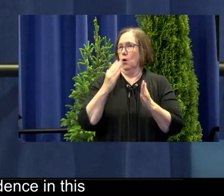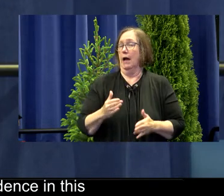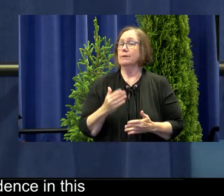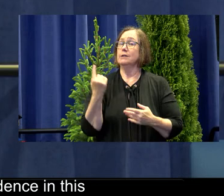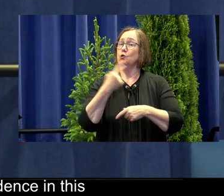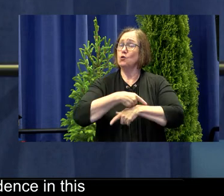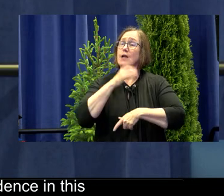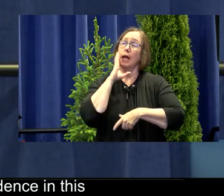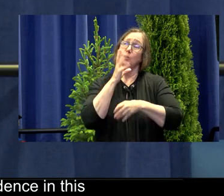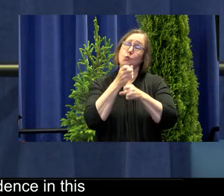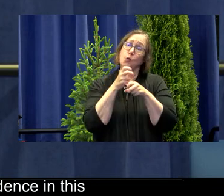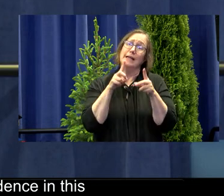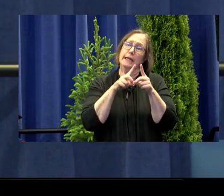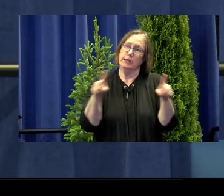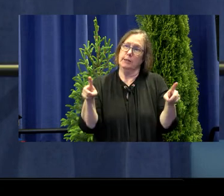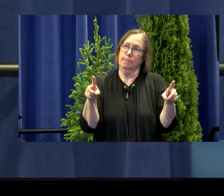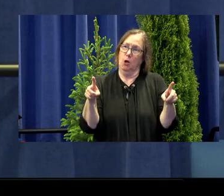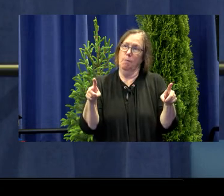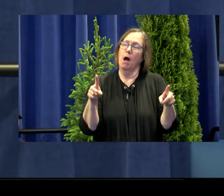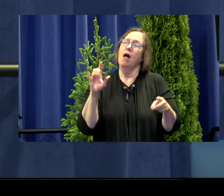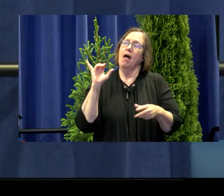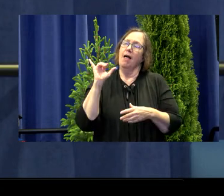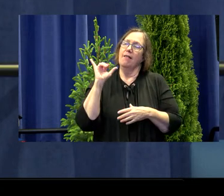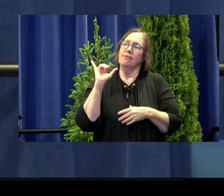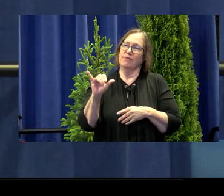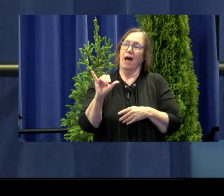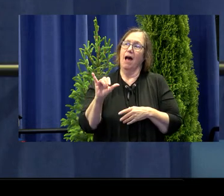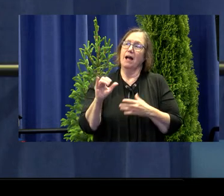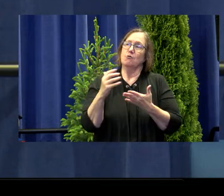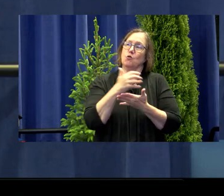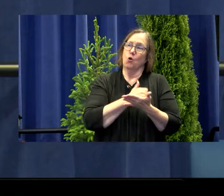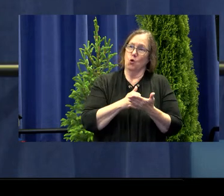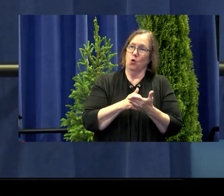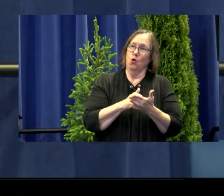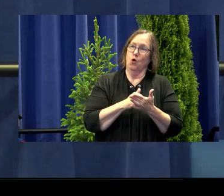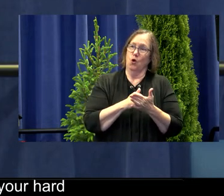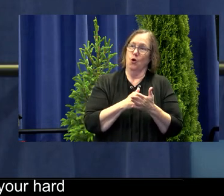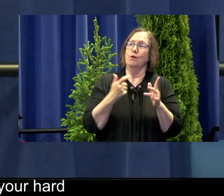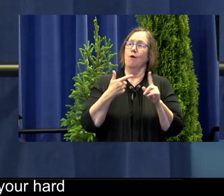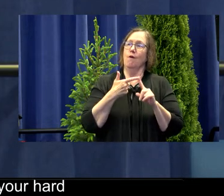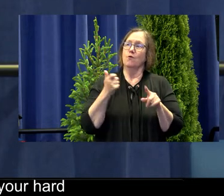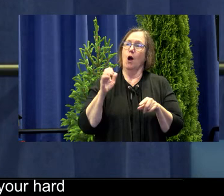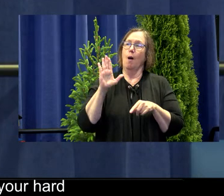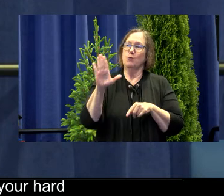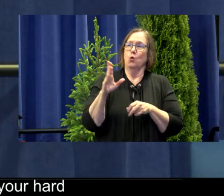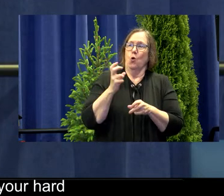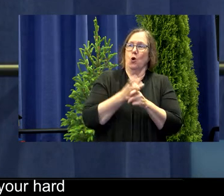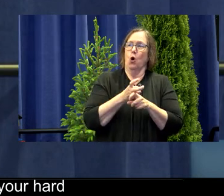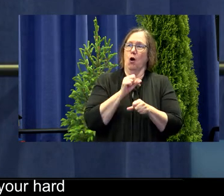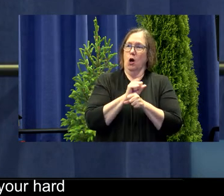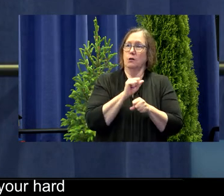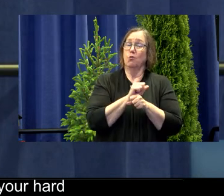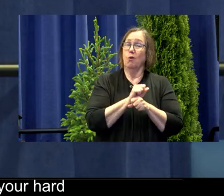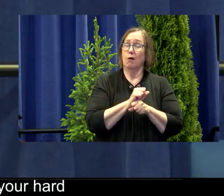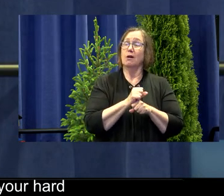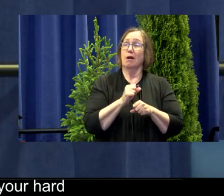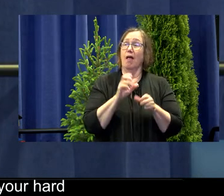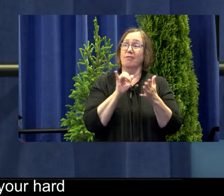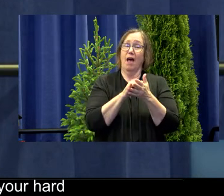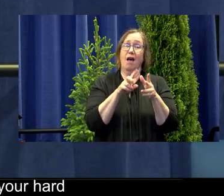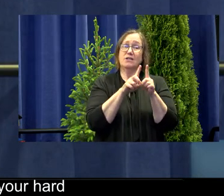you receive today represents the result of your hard work and perseverance. It is also a gift given to you by